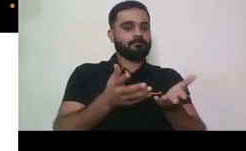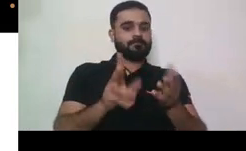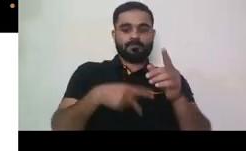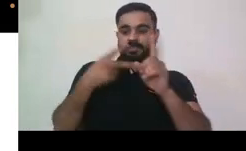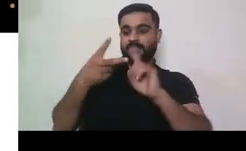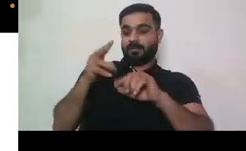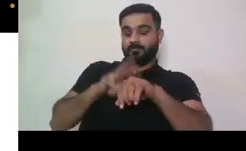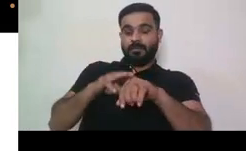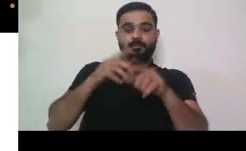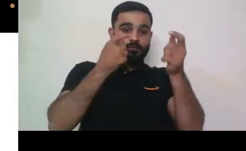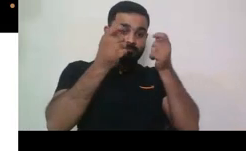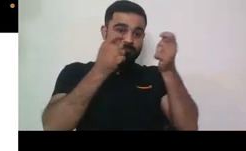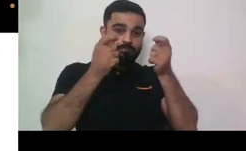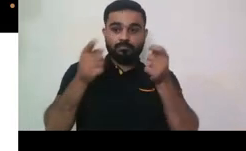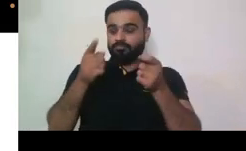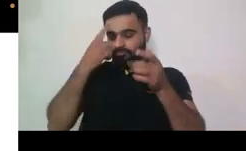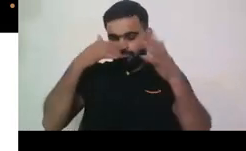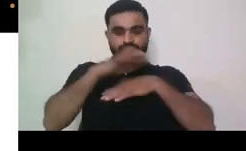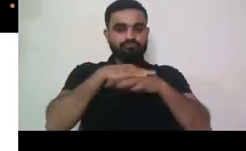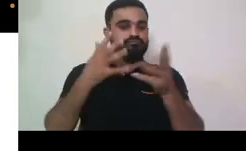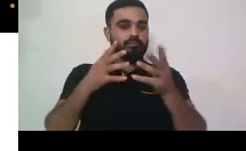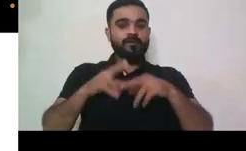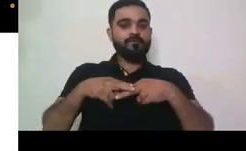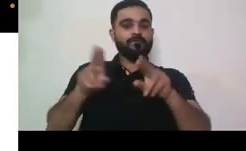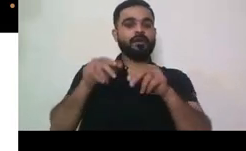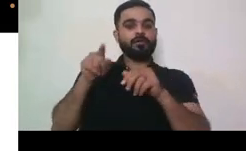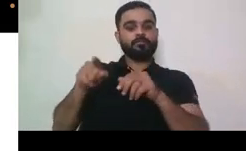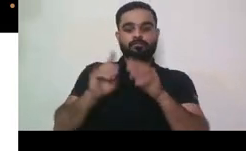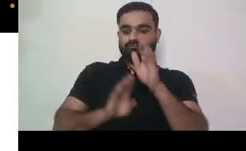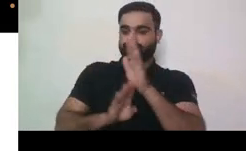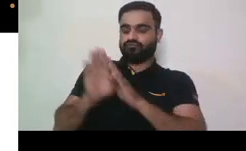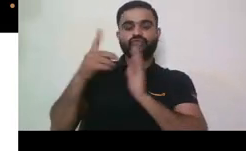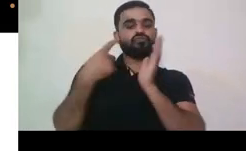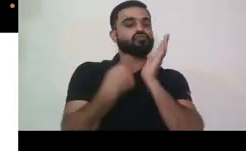members' roles, what roles they will play. And finally is about the ground rules.